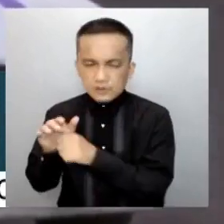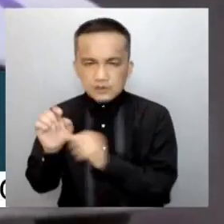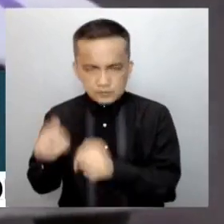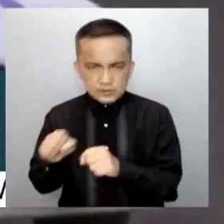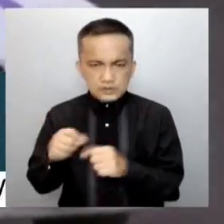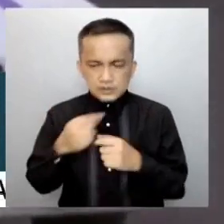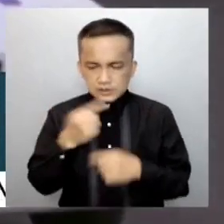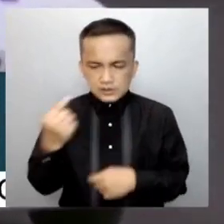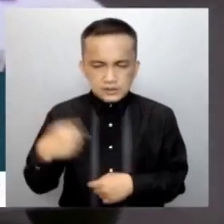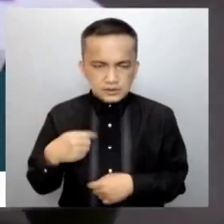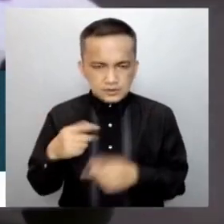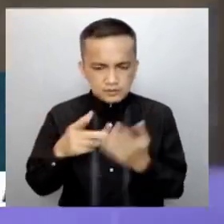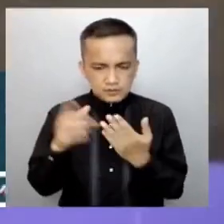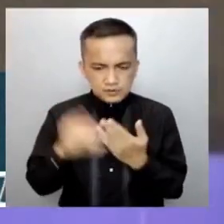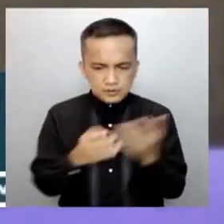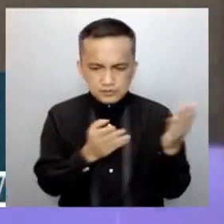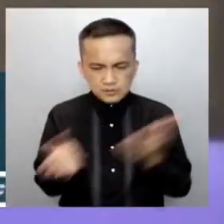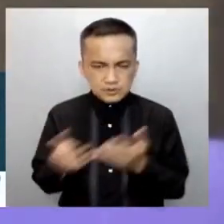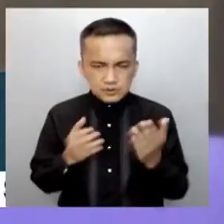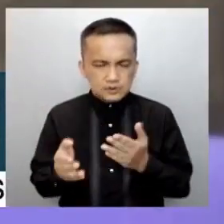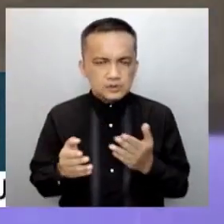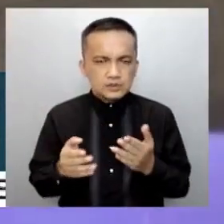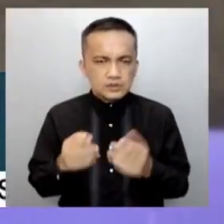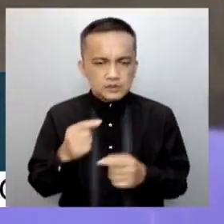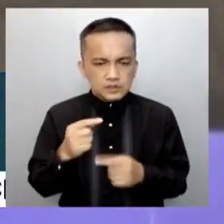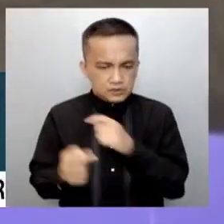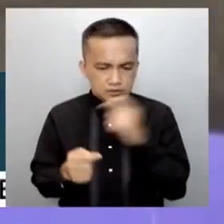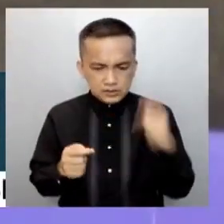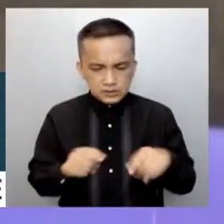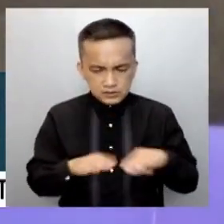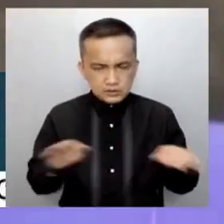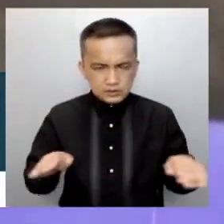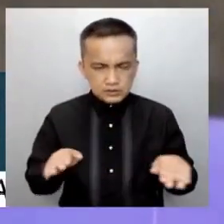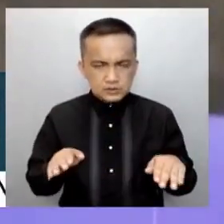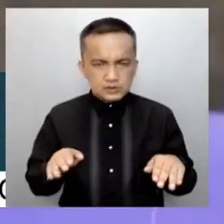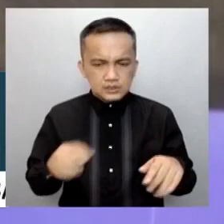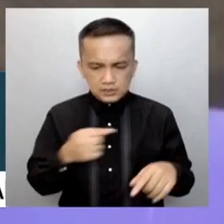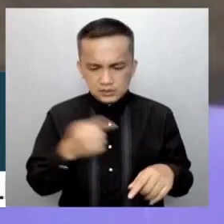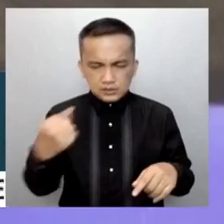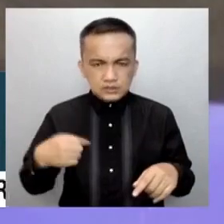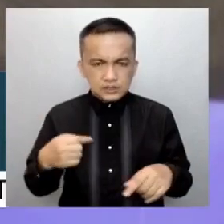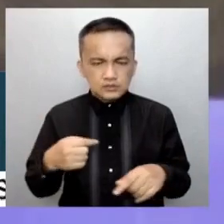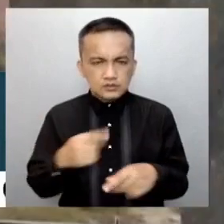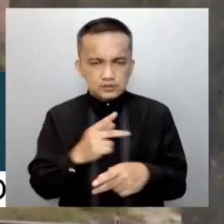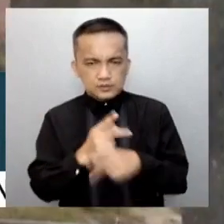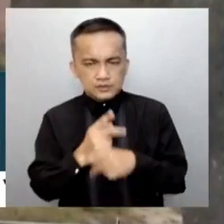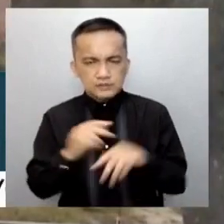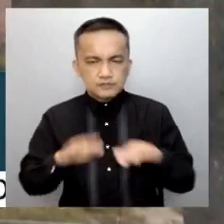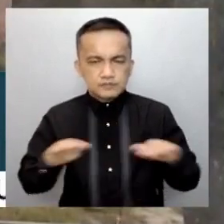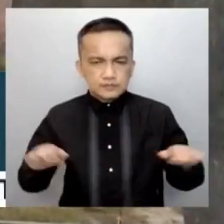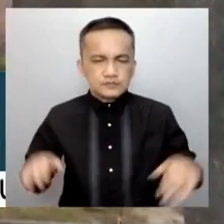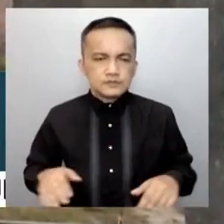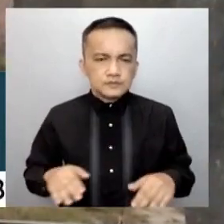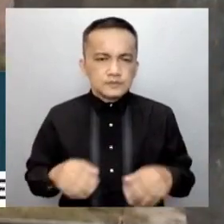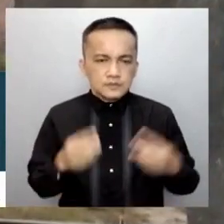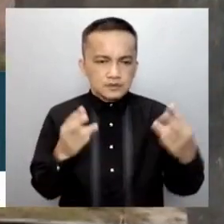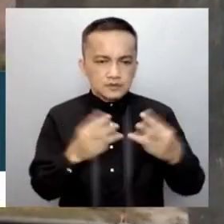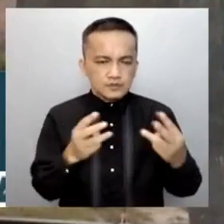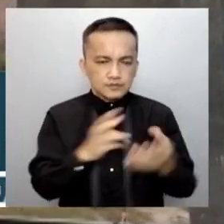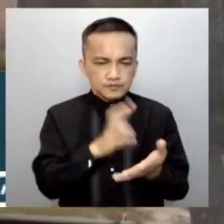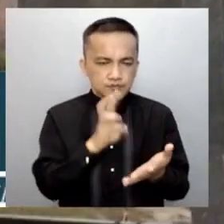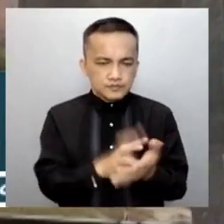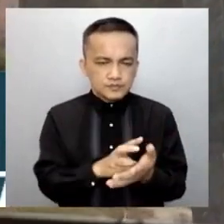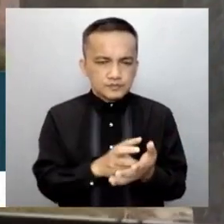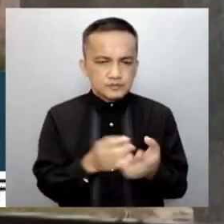its program of bringing Ukrainian children into Russia is meant to protect orphans in the conflict zone. But Ukraine said many children have